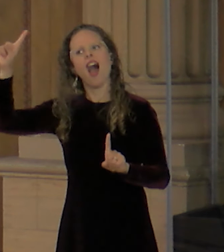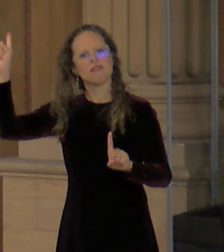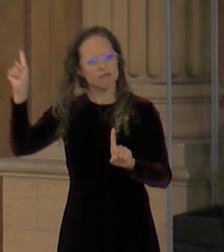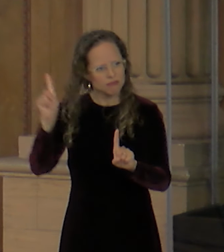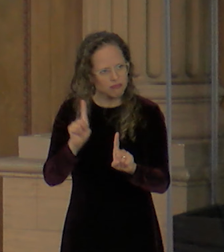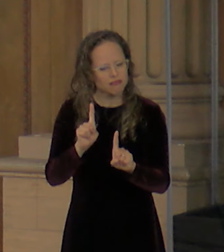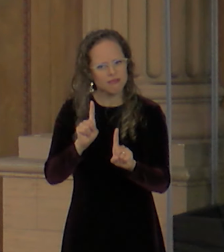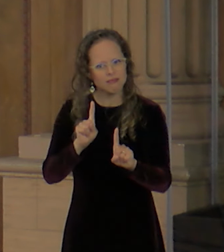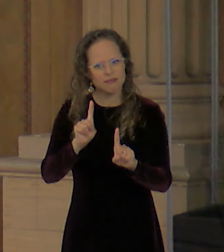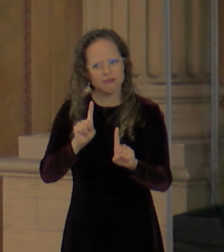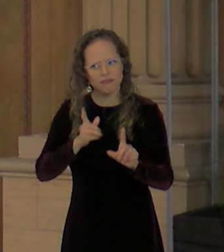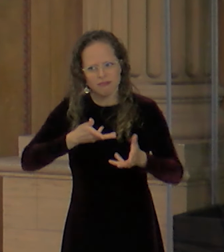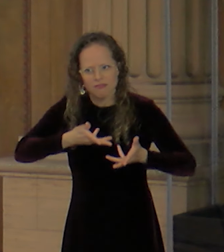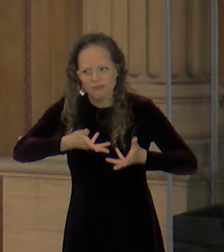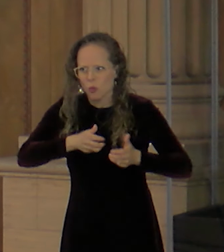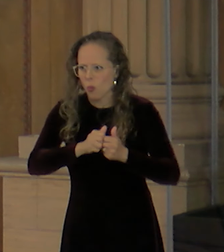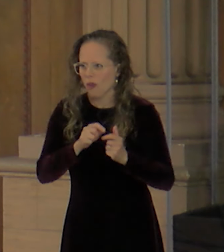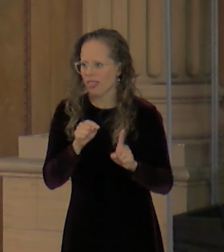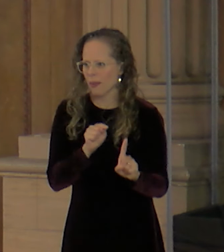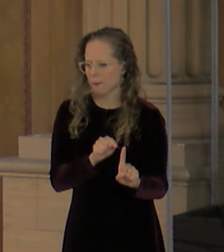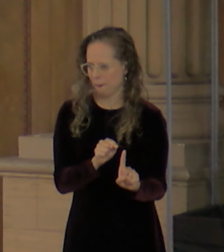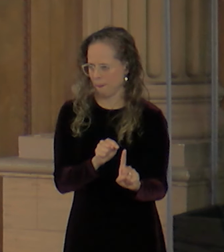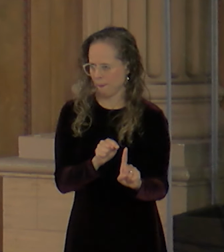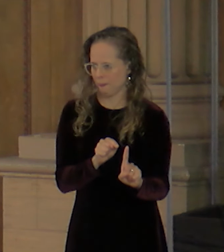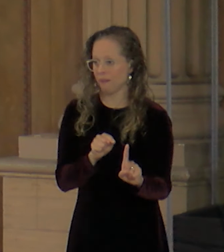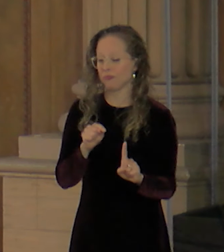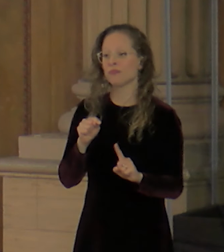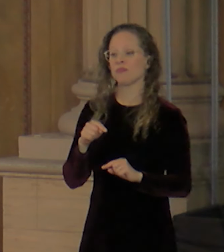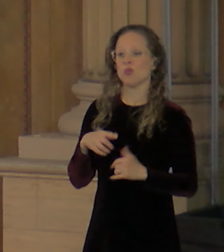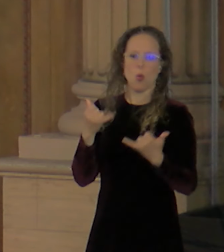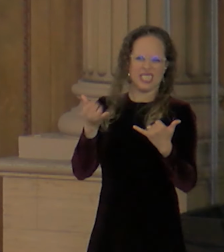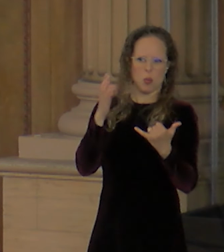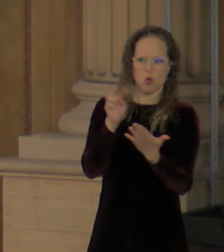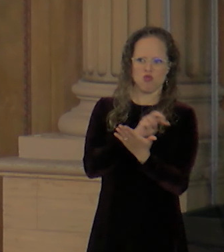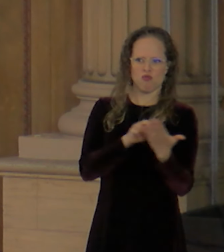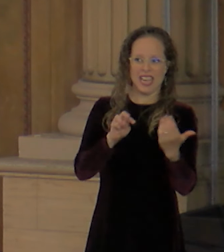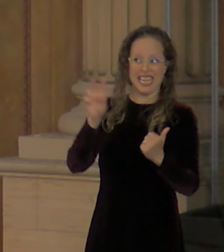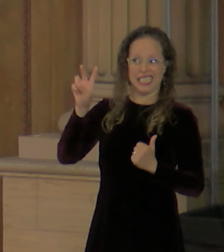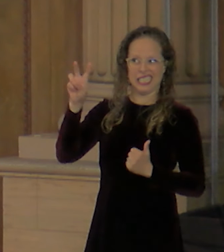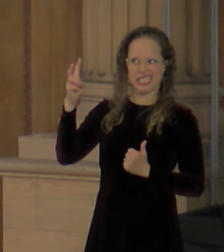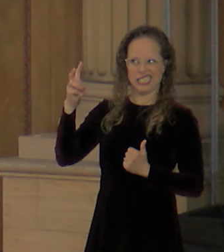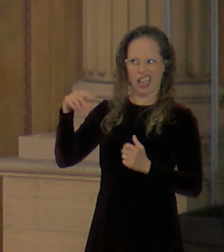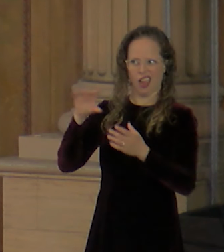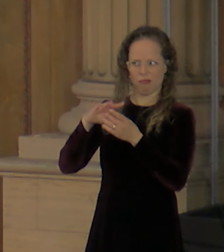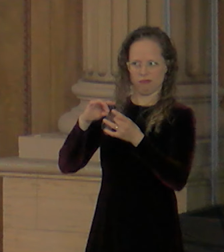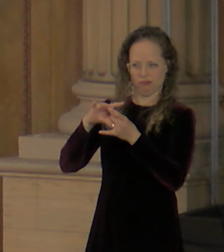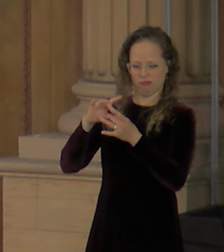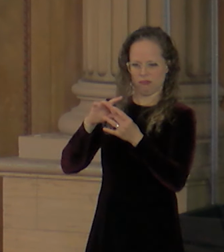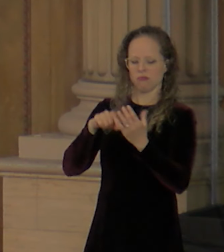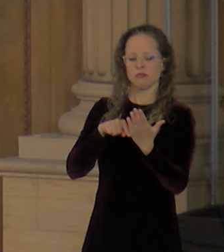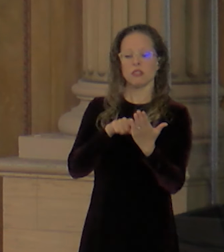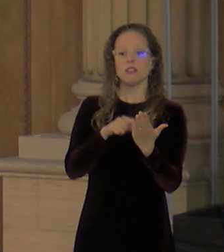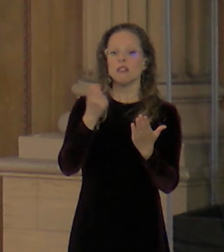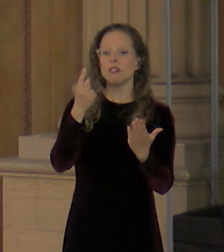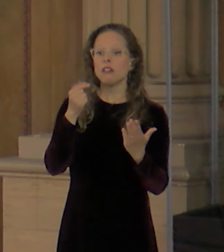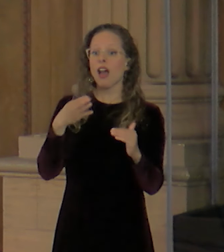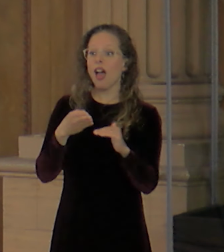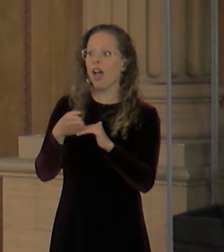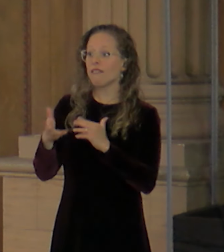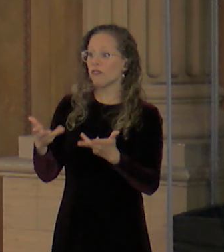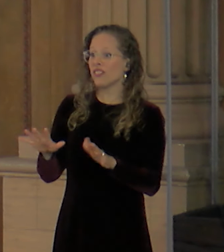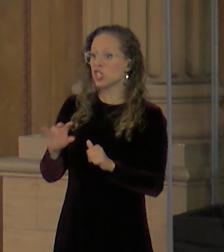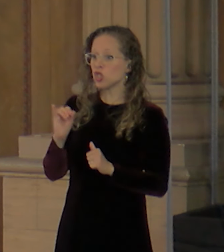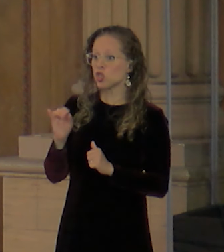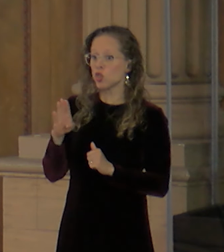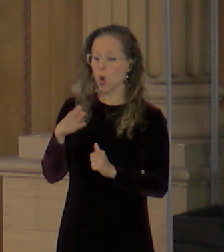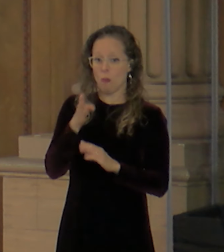to him. And then God makes this second speech that we'll look at today. And just to show you where Job ends up after this speech, he's not just silent, but he actually gets